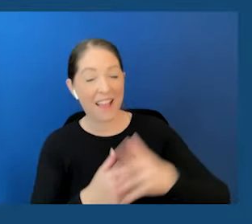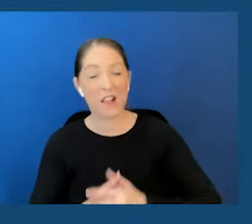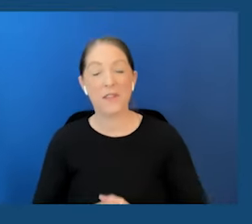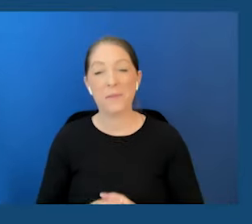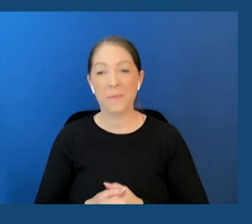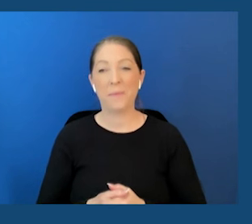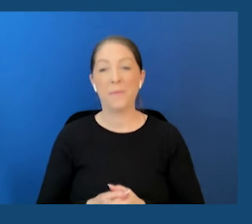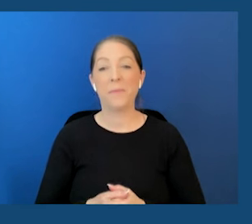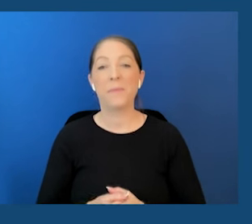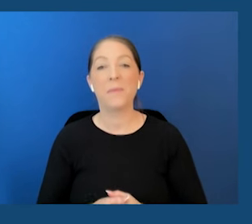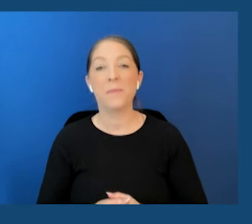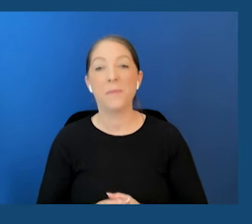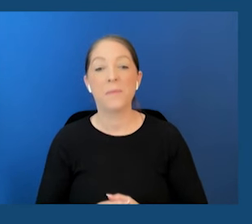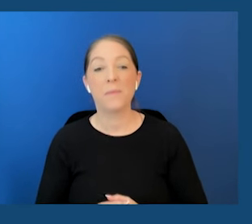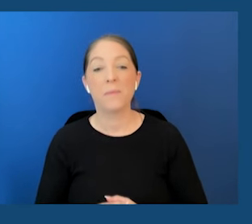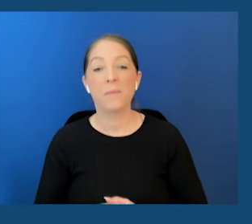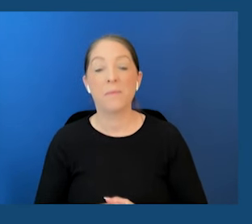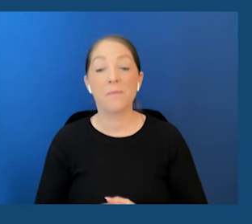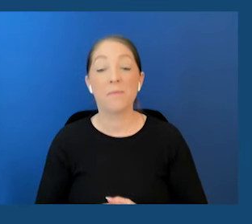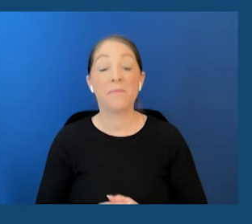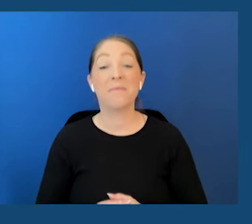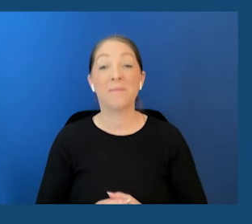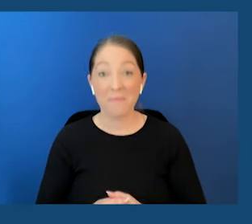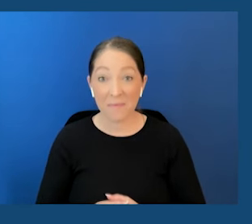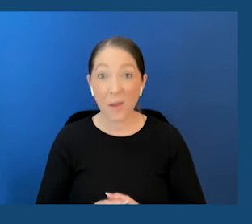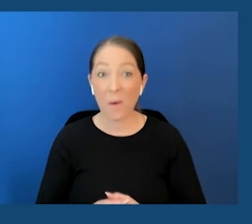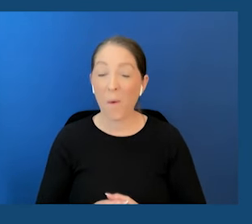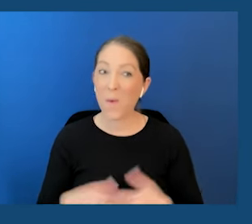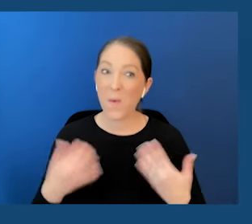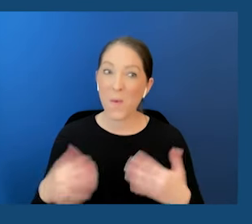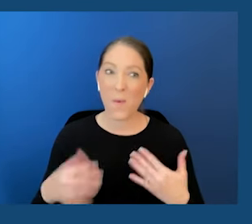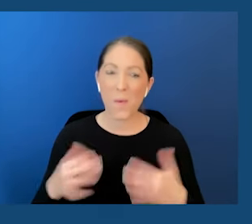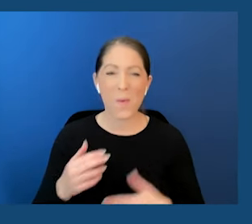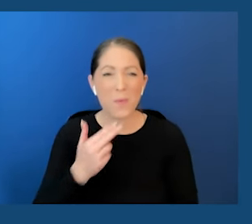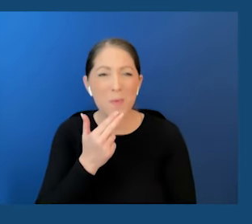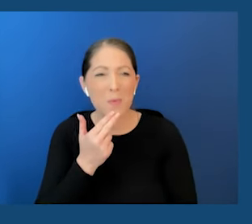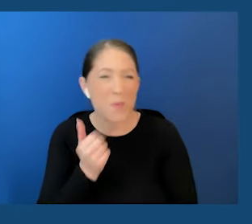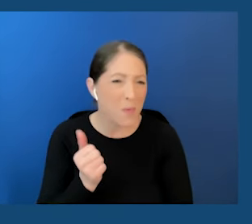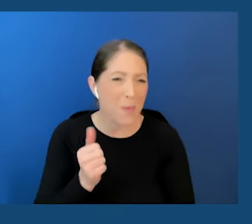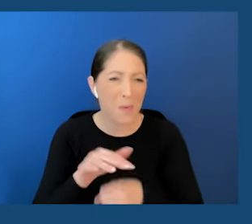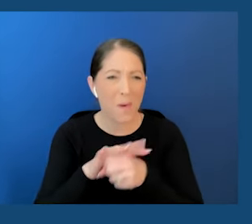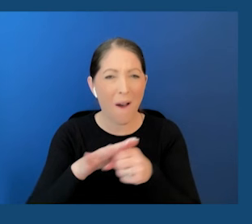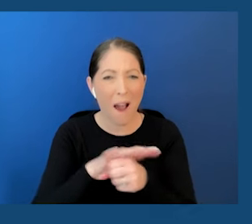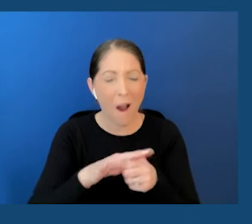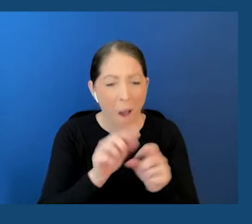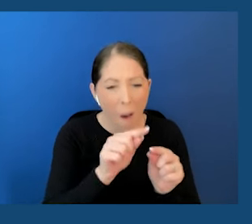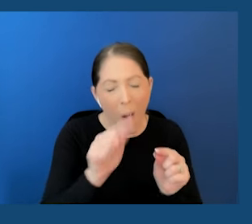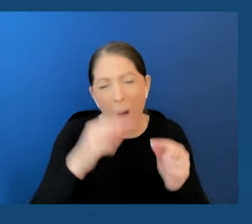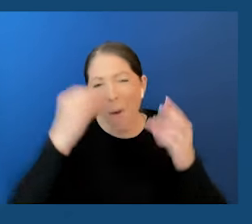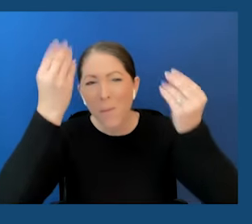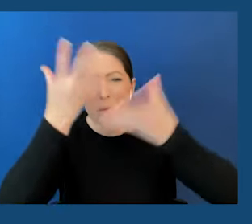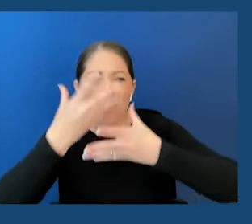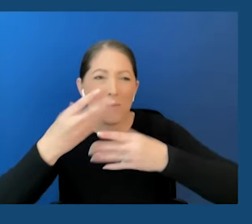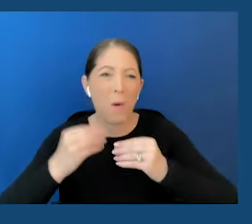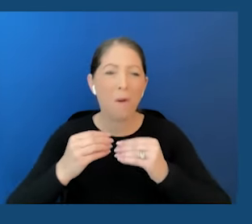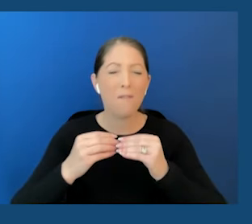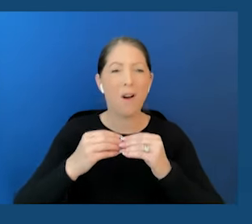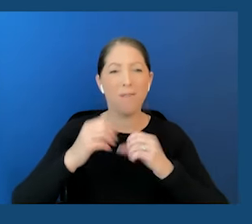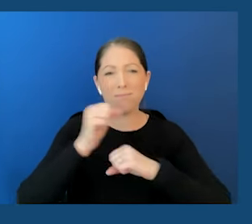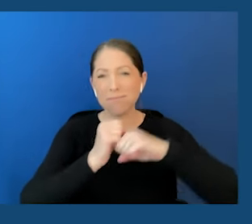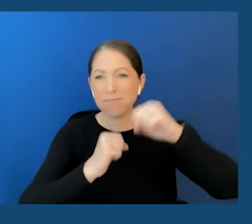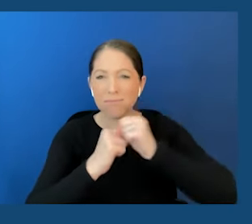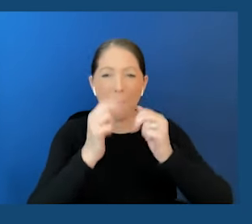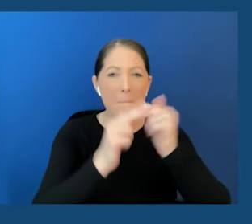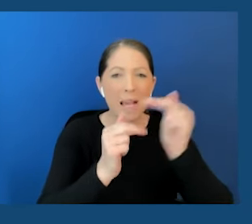Now, talk about hidden gems on the Wallkill River and filled with beautiful architecture, and it's one of the loveliest